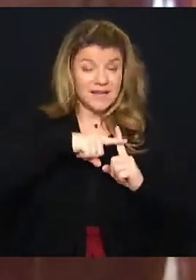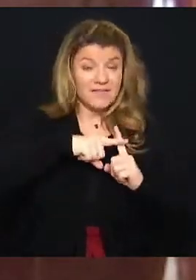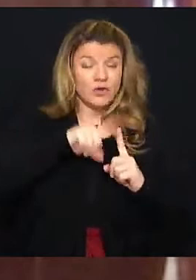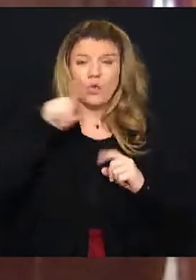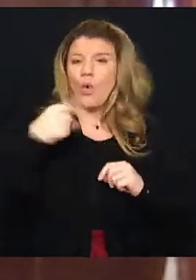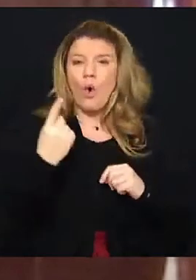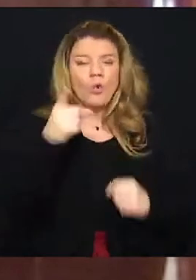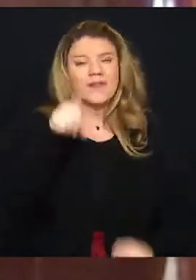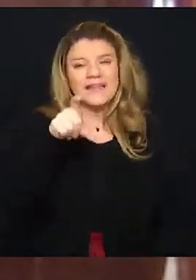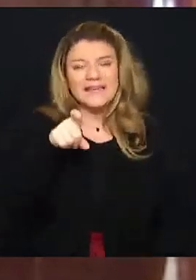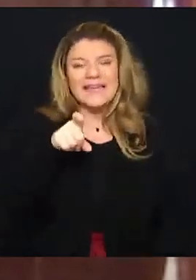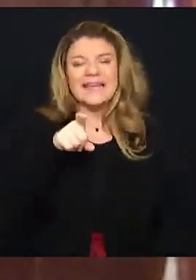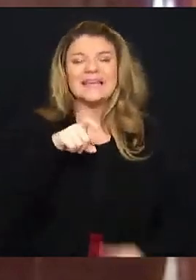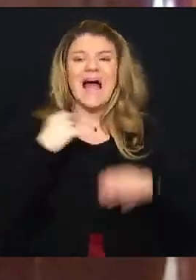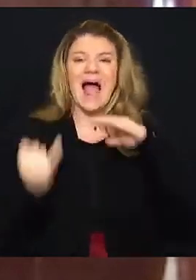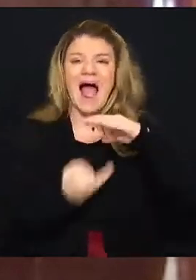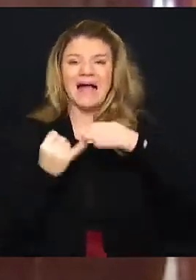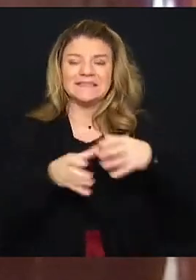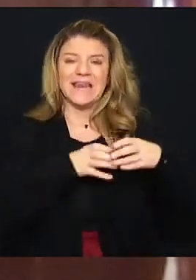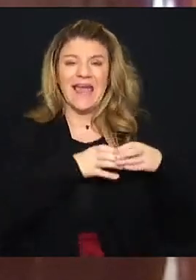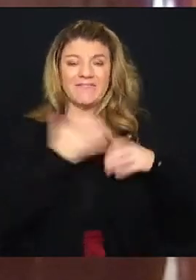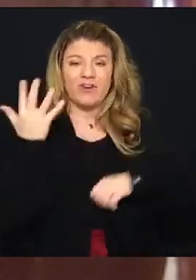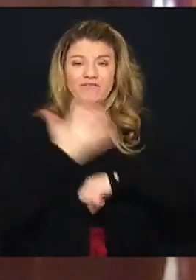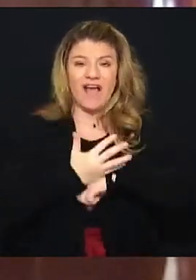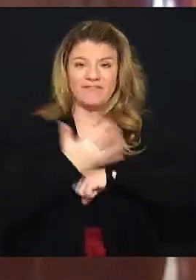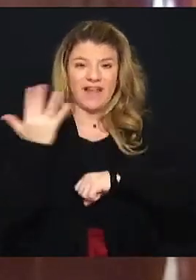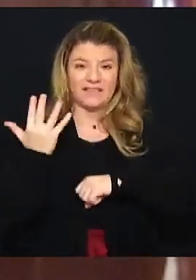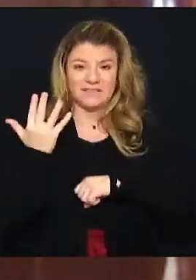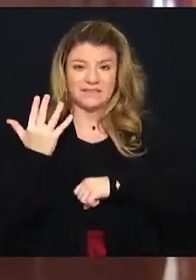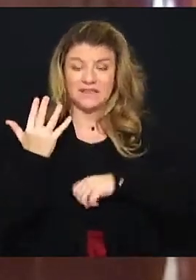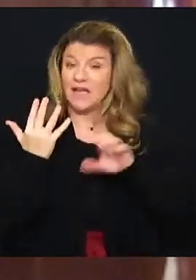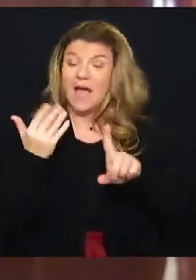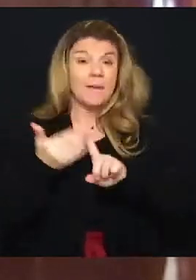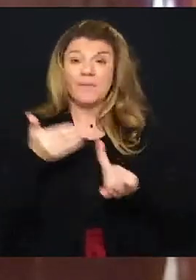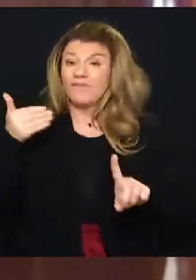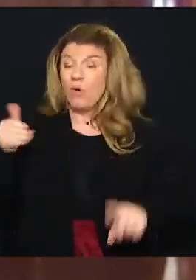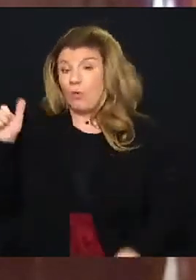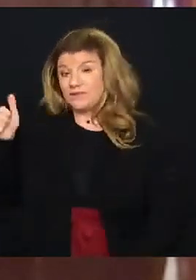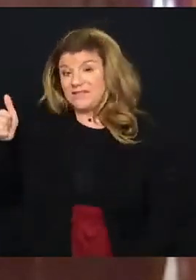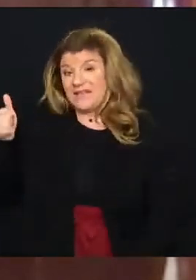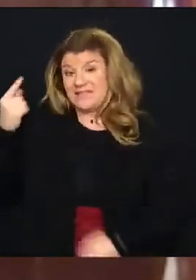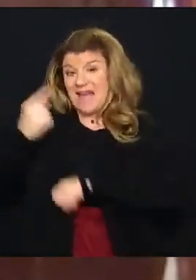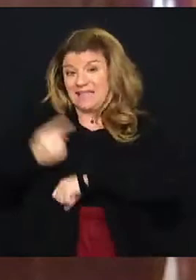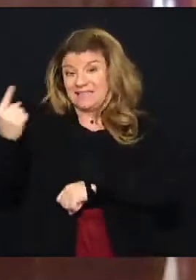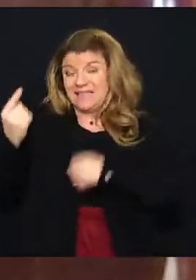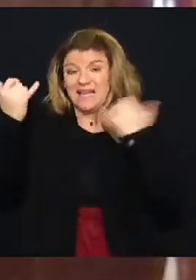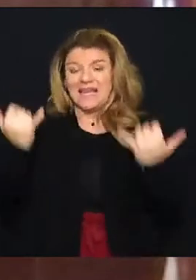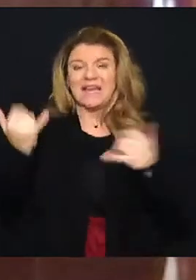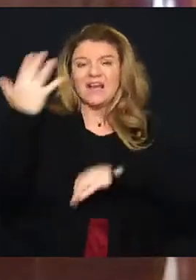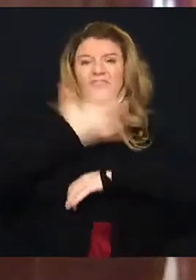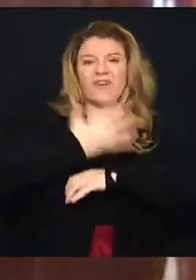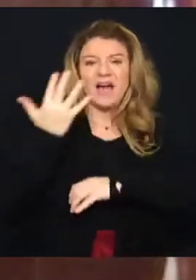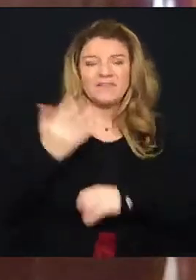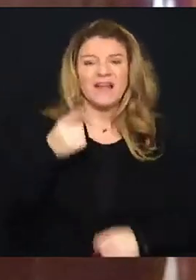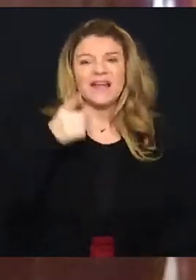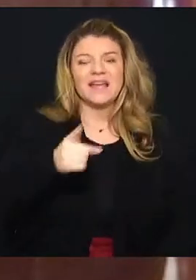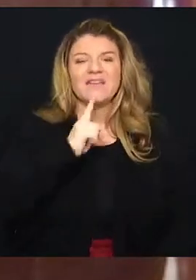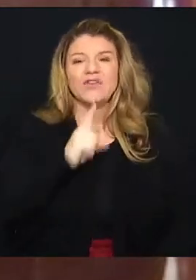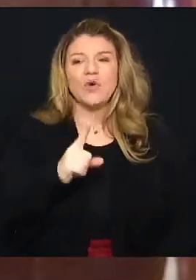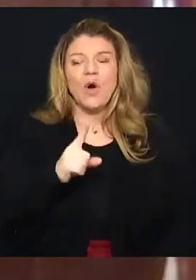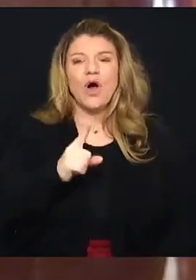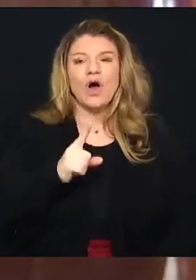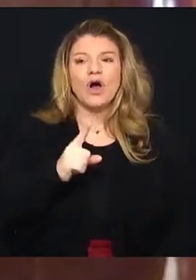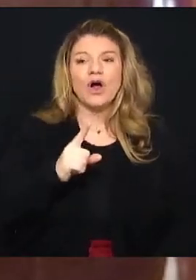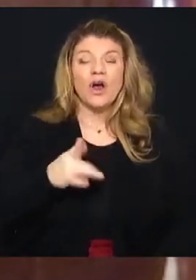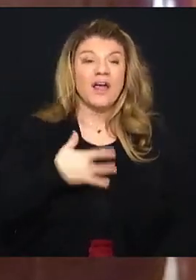only need to isolate for 5 days. Previously, it was 10 days. And if you're afebrile and or